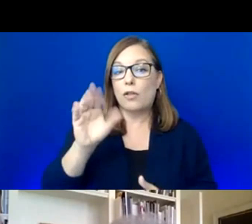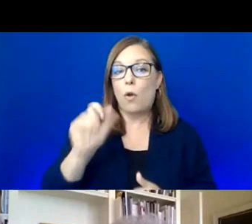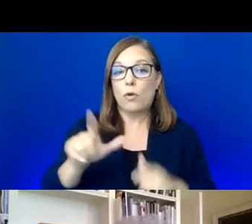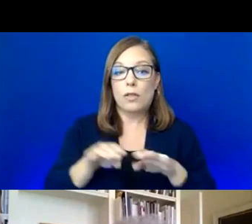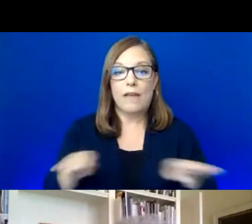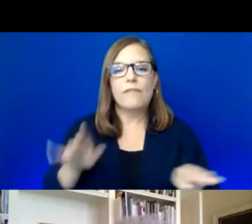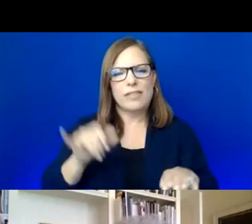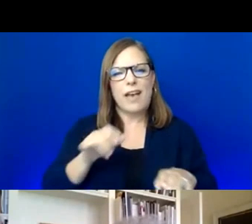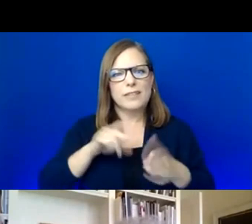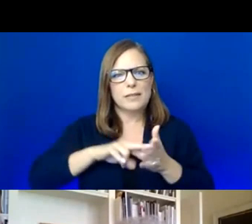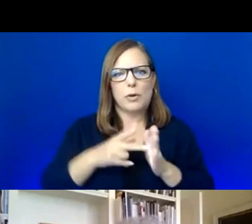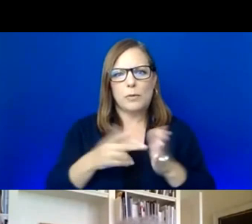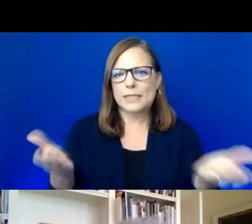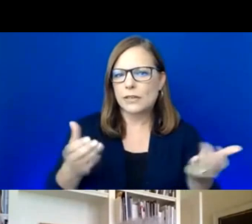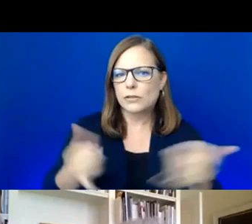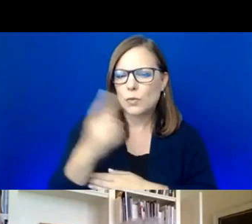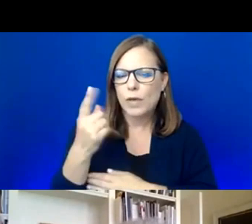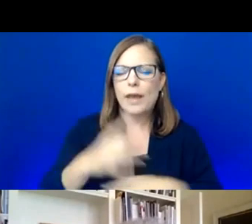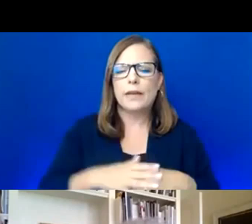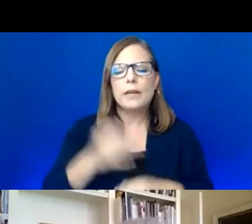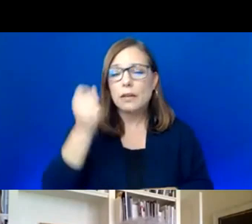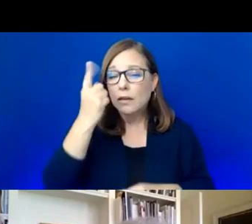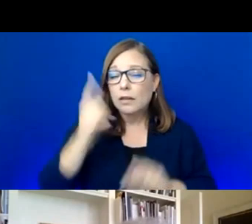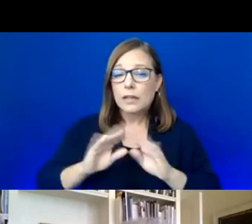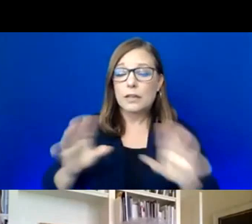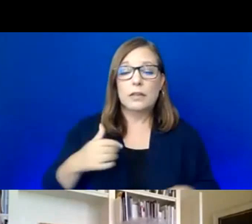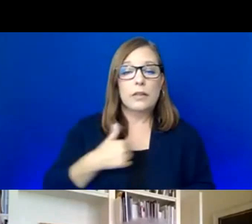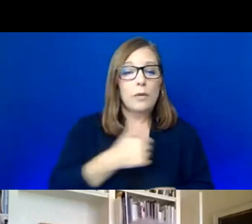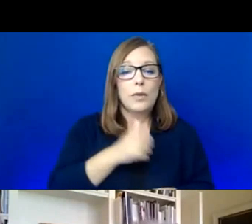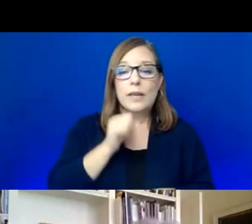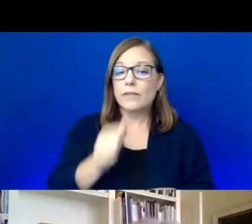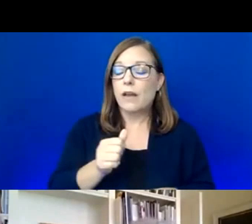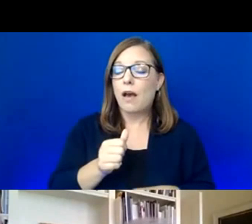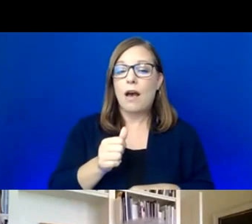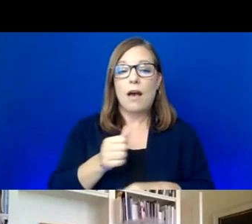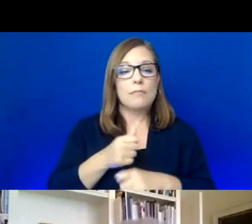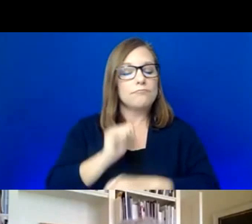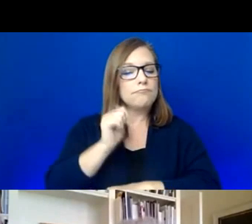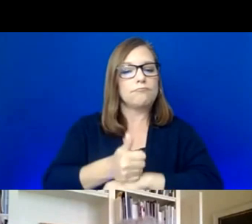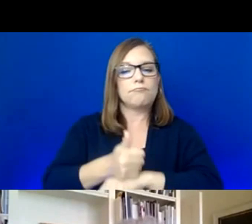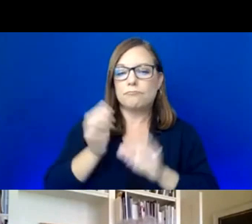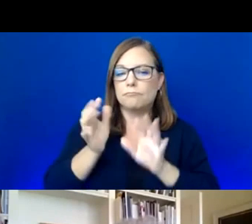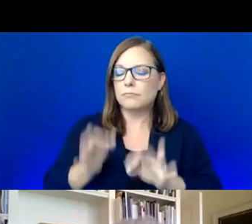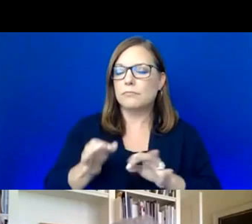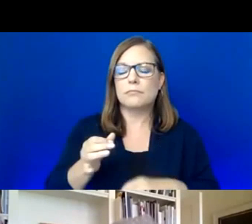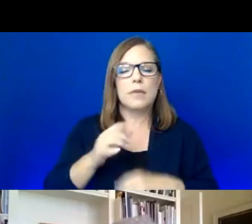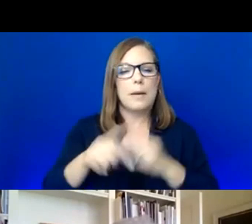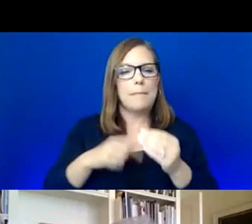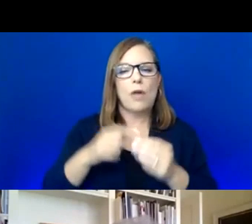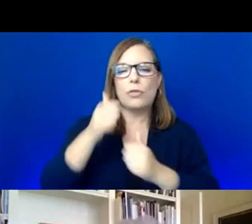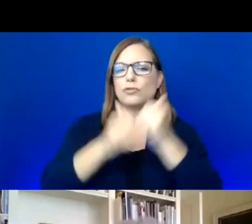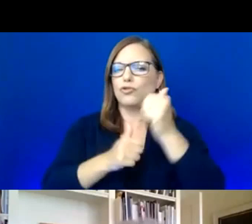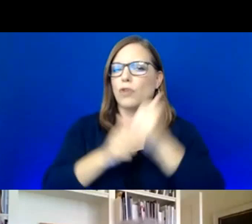clear, the Commission has taken no position on how the local area agencies on aging structure might